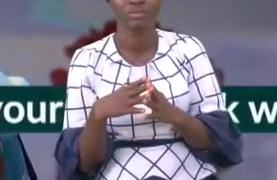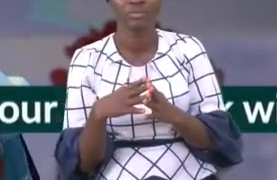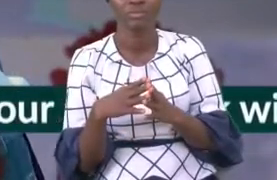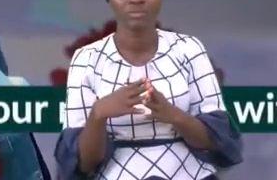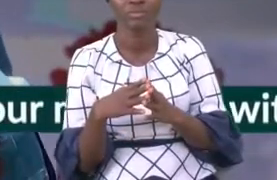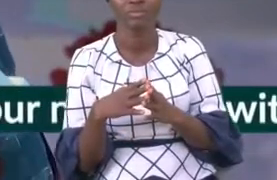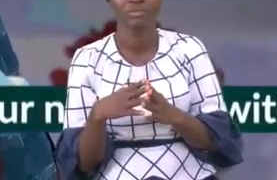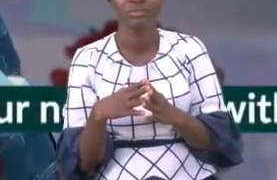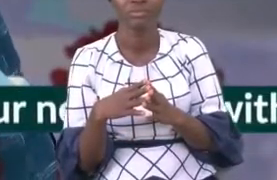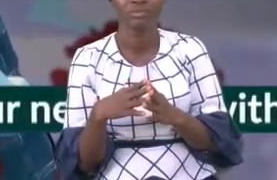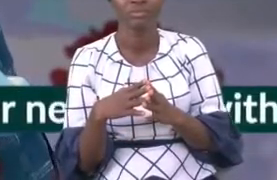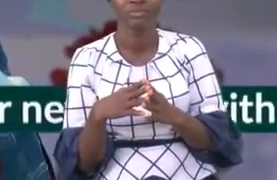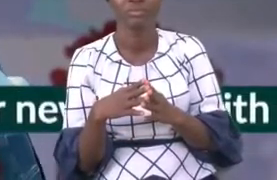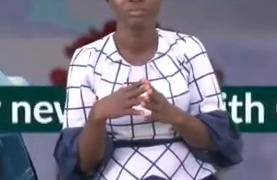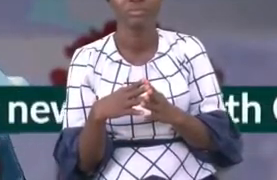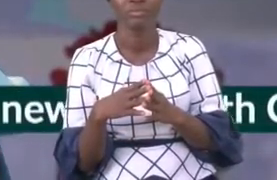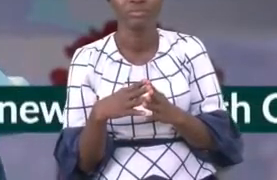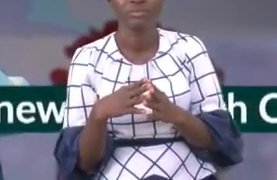through.